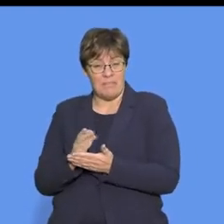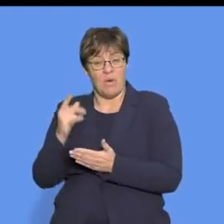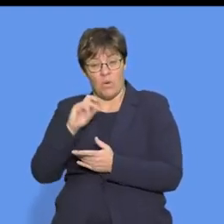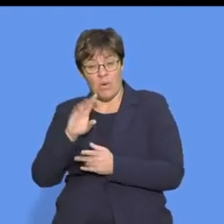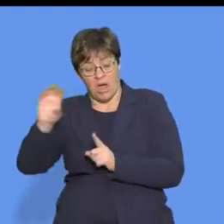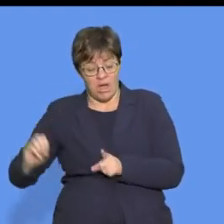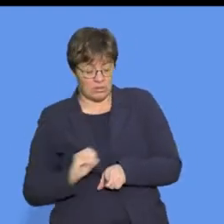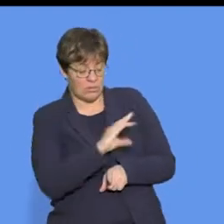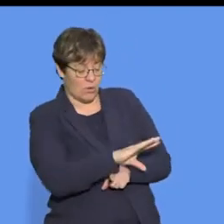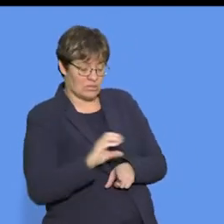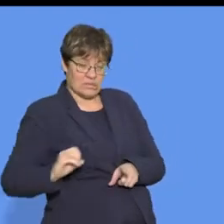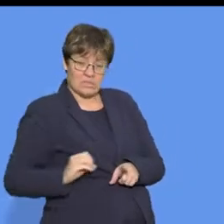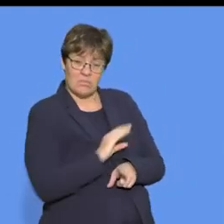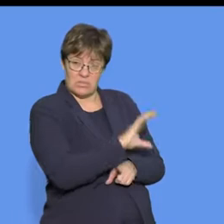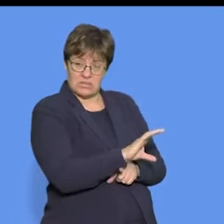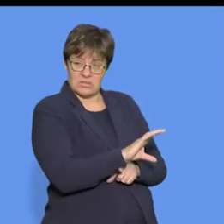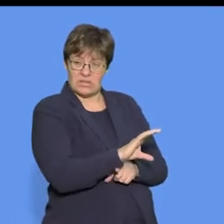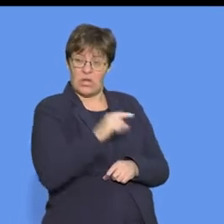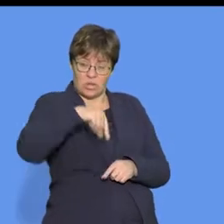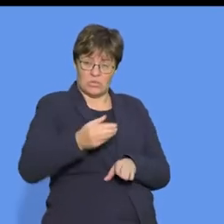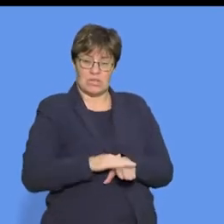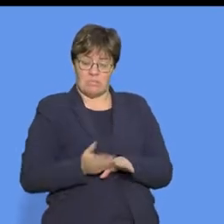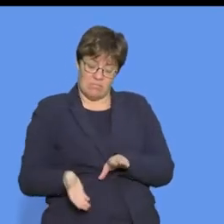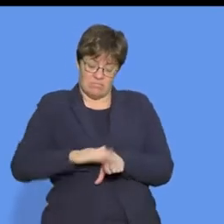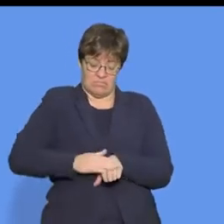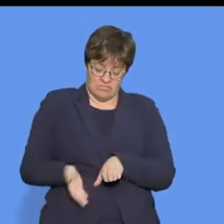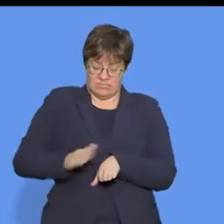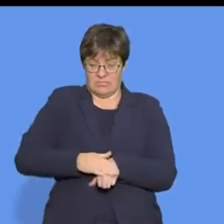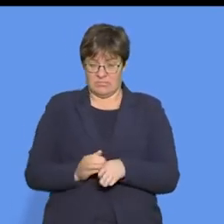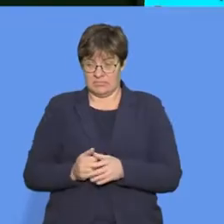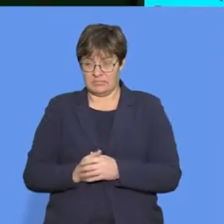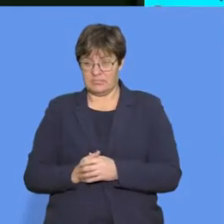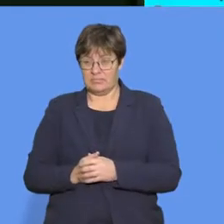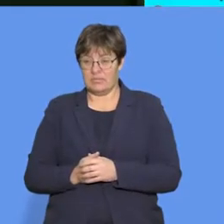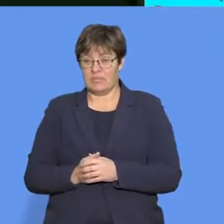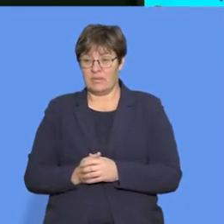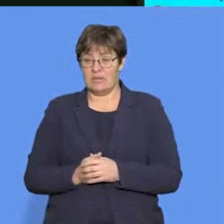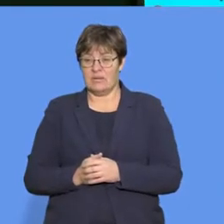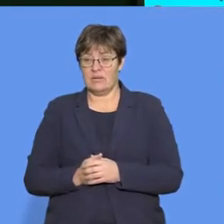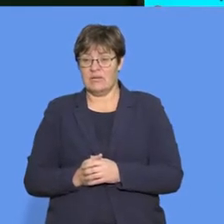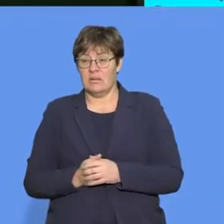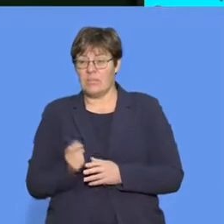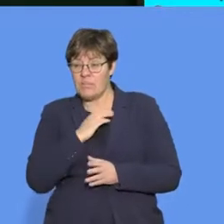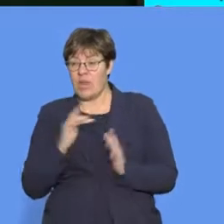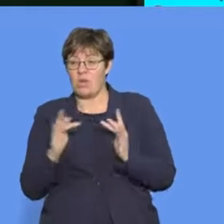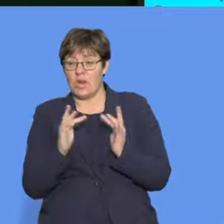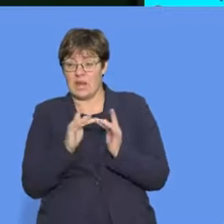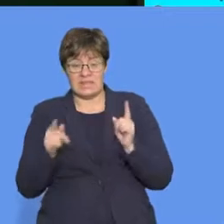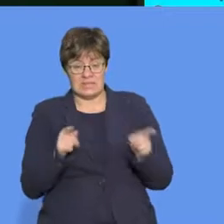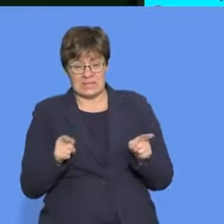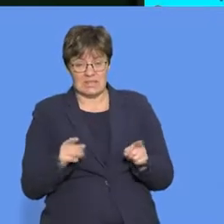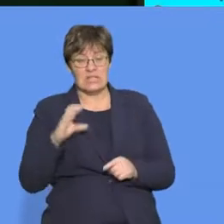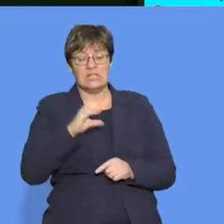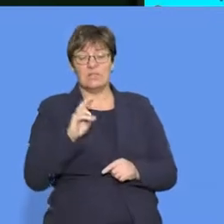the copper be deposited back onto Q as well. Even though when we